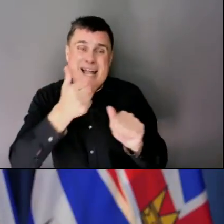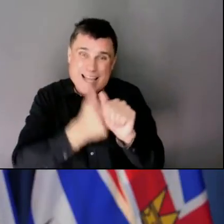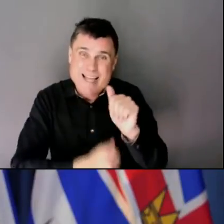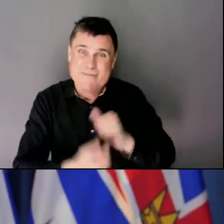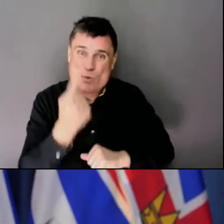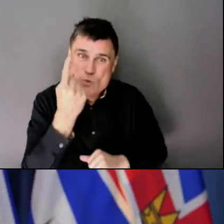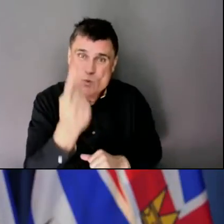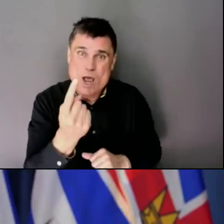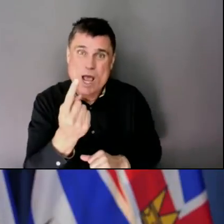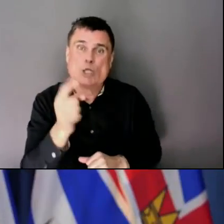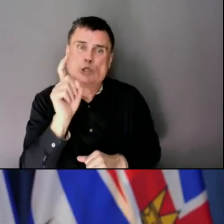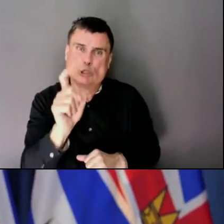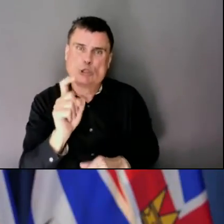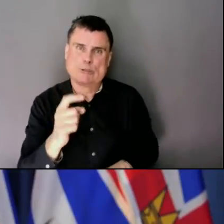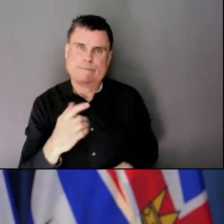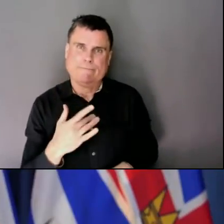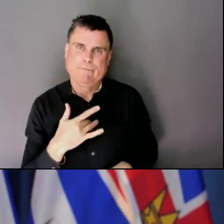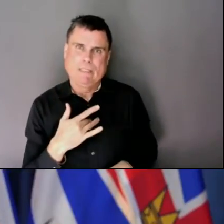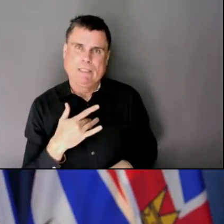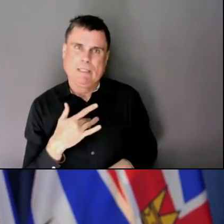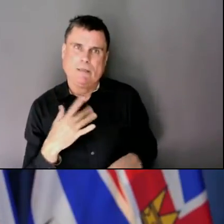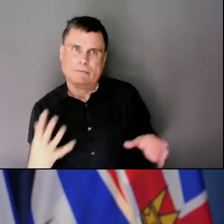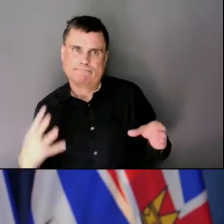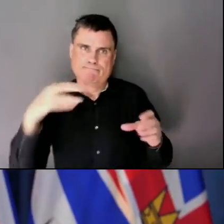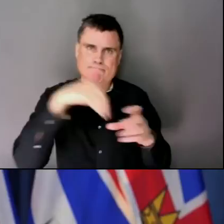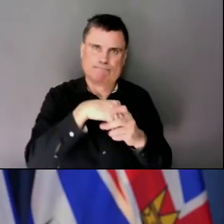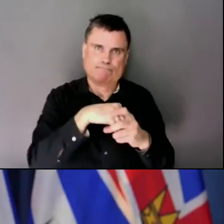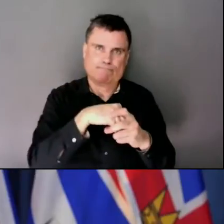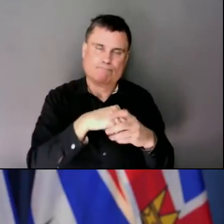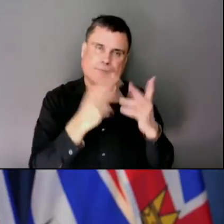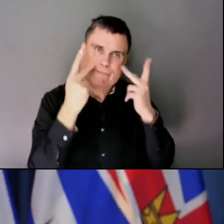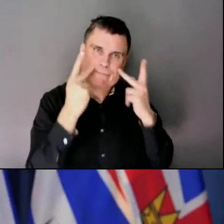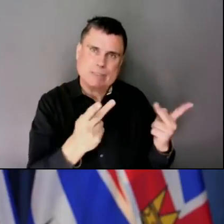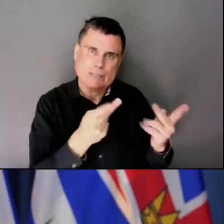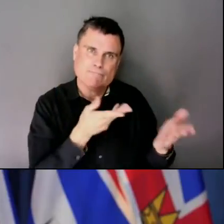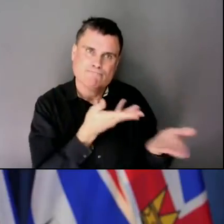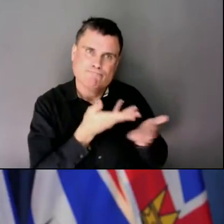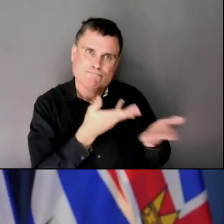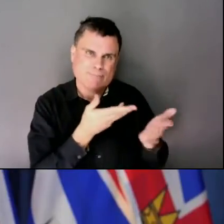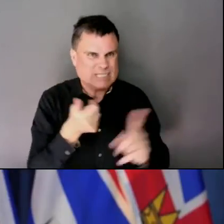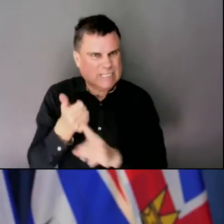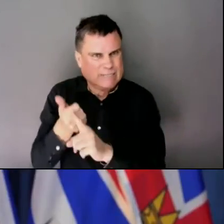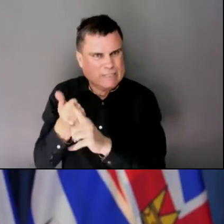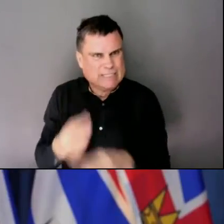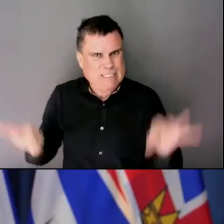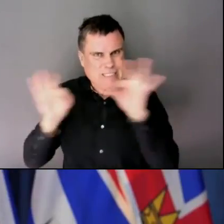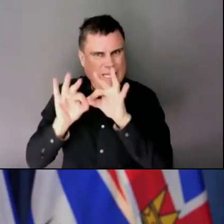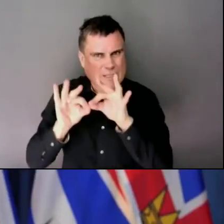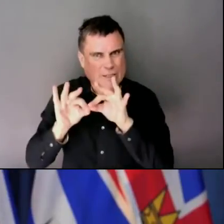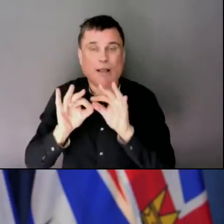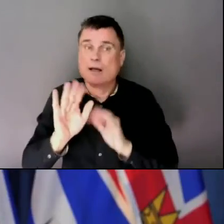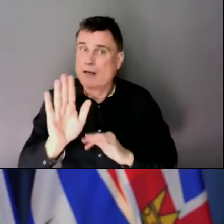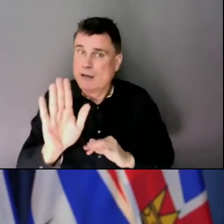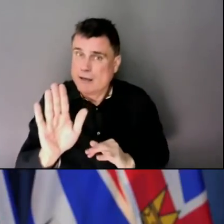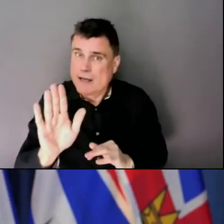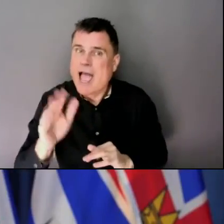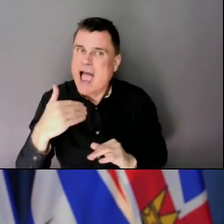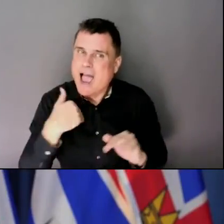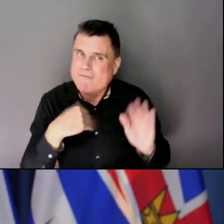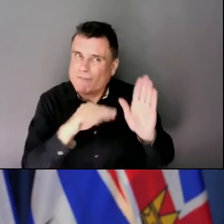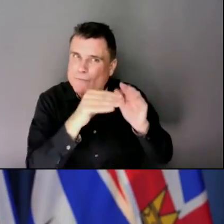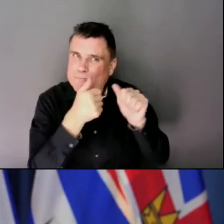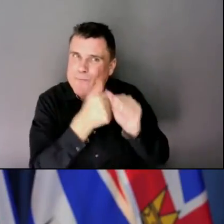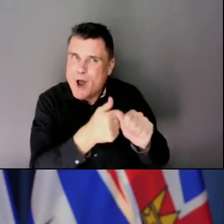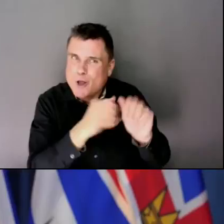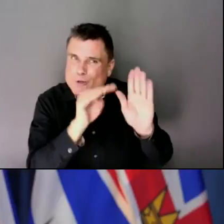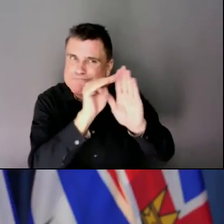their participation, their social life, their visiting of their loved ones is essential. But there's a definition of essential visitors that's been used through